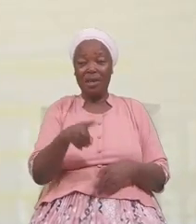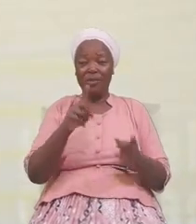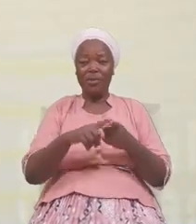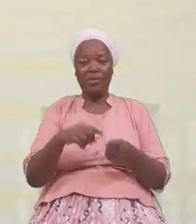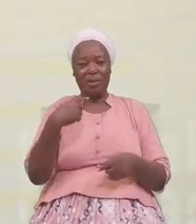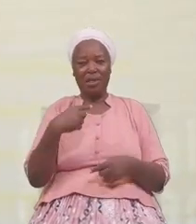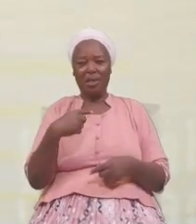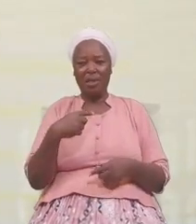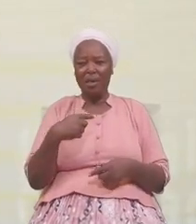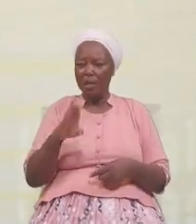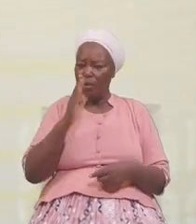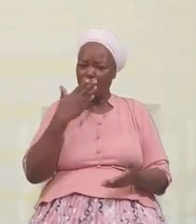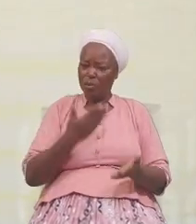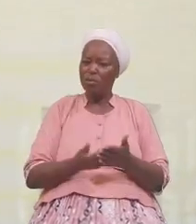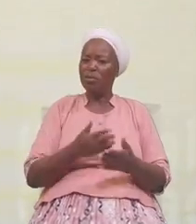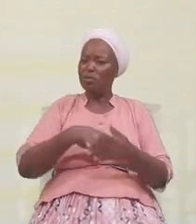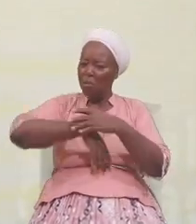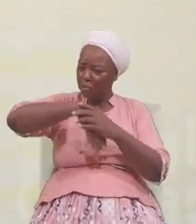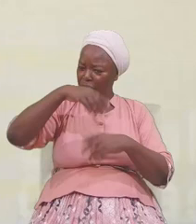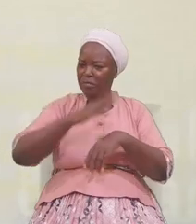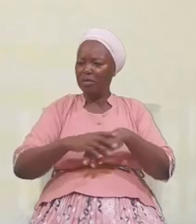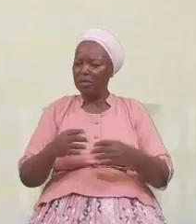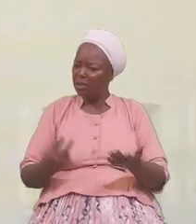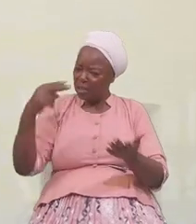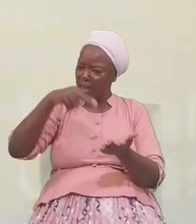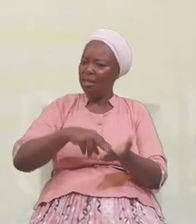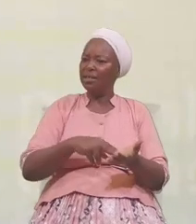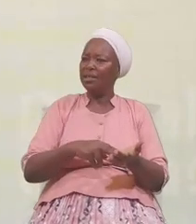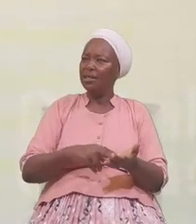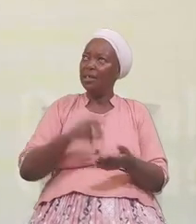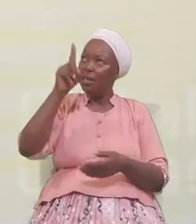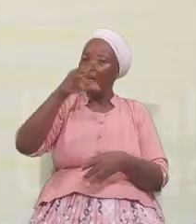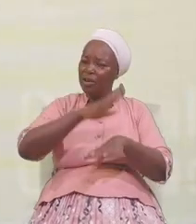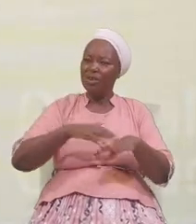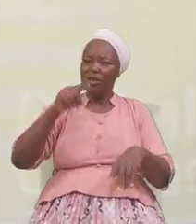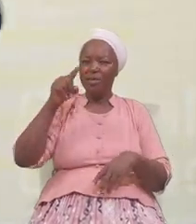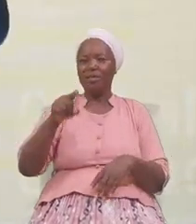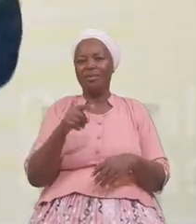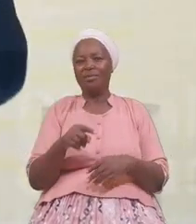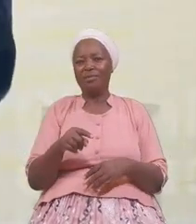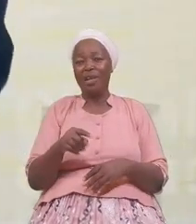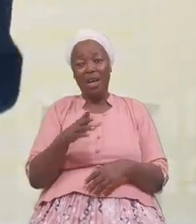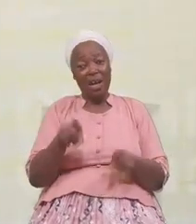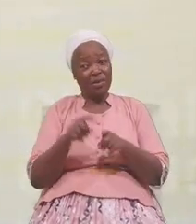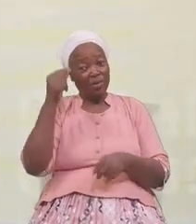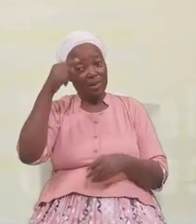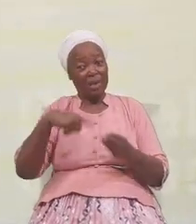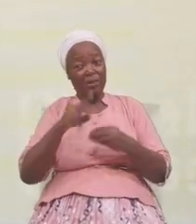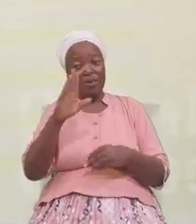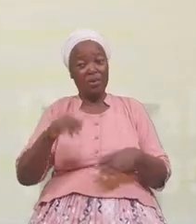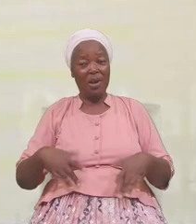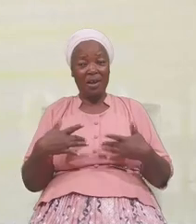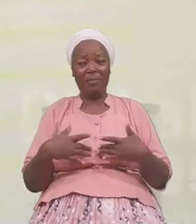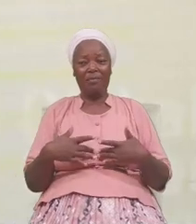say, be of good cheer, rise up. He calleth you. As you think about your